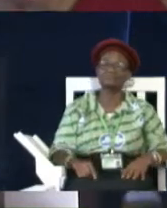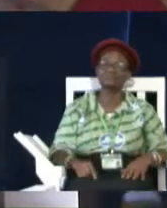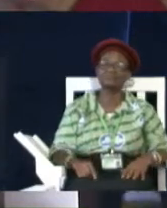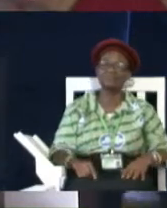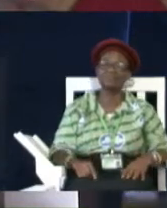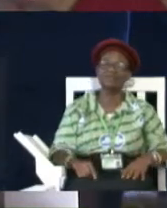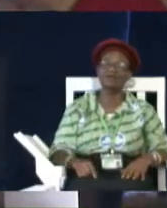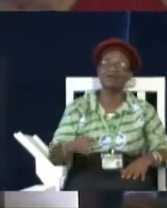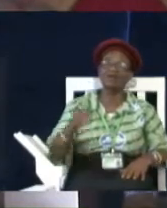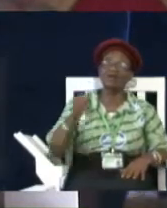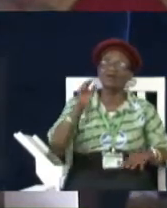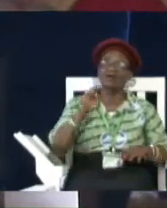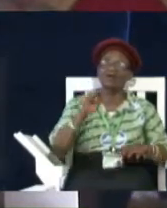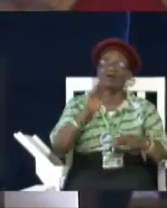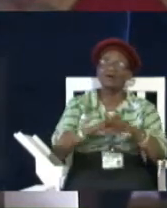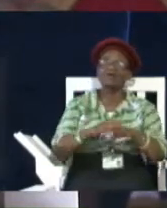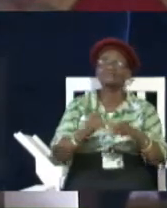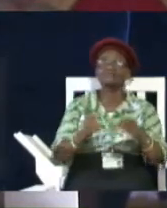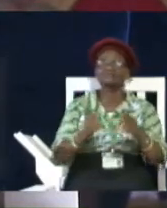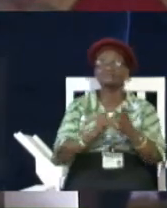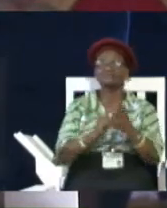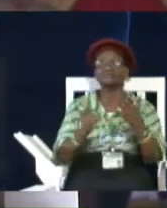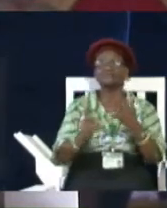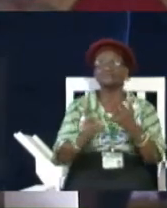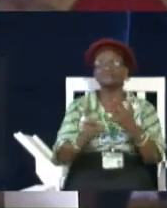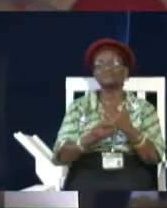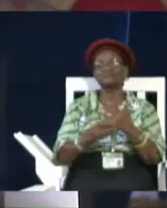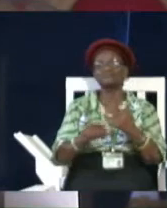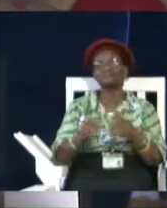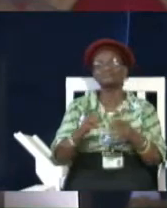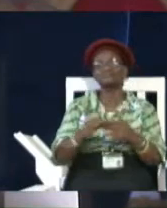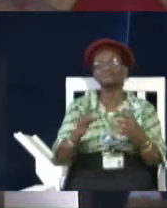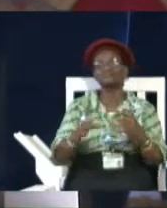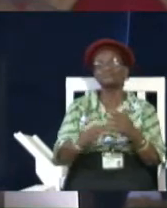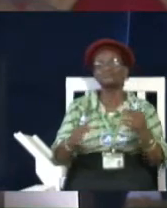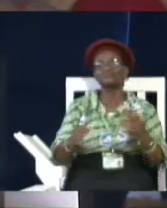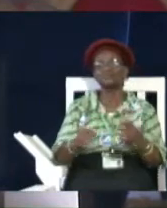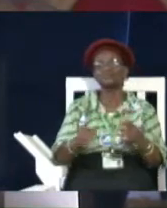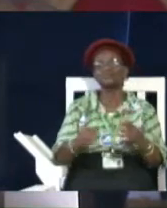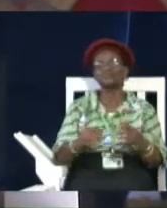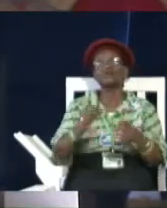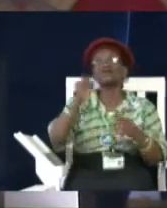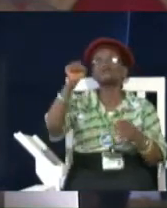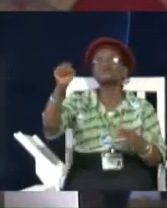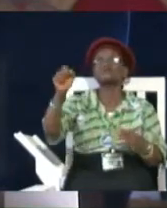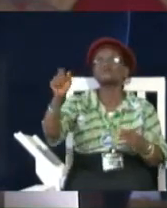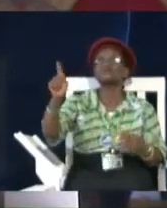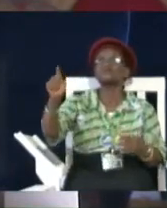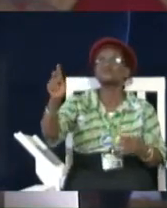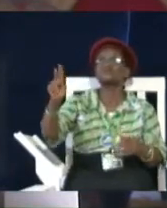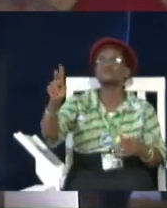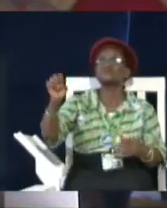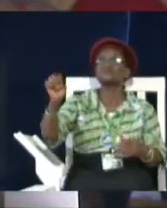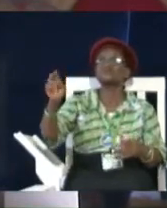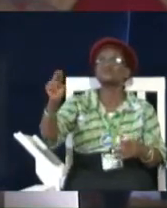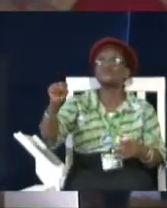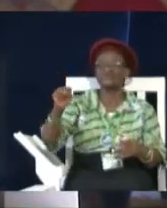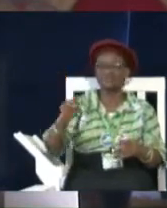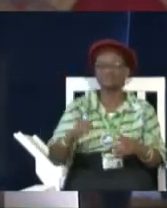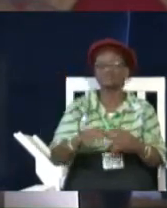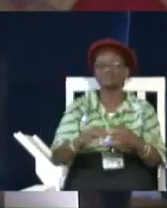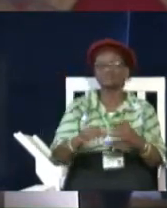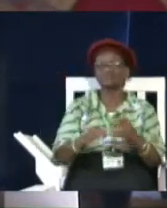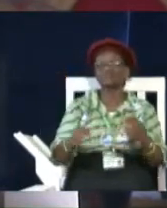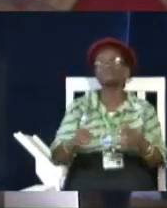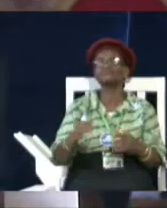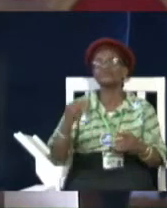of the 7 chosen, full of the Holy Spirit, of good reports, etc.,